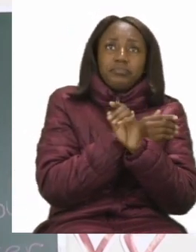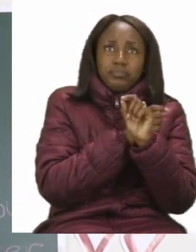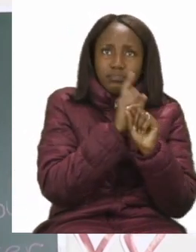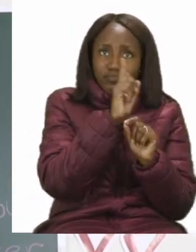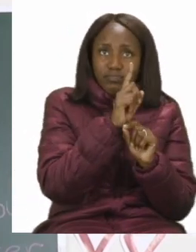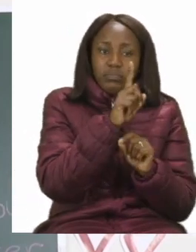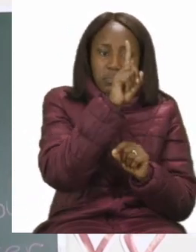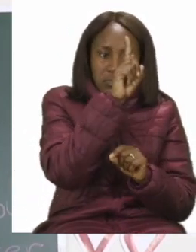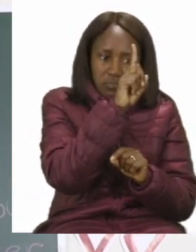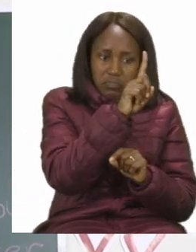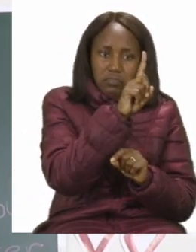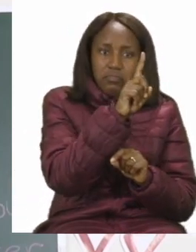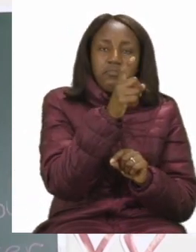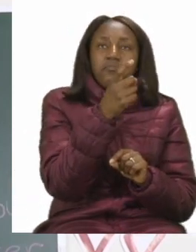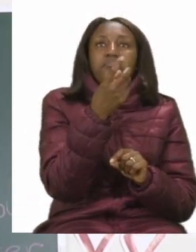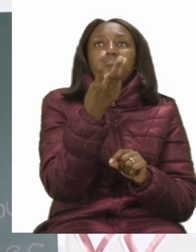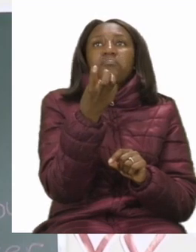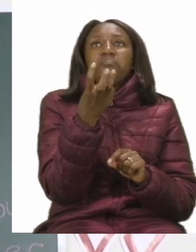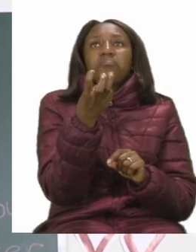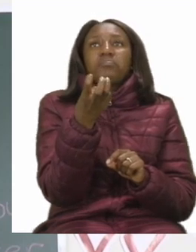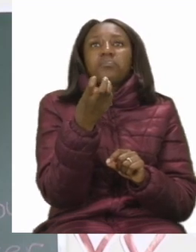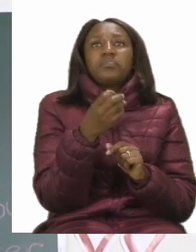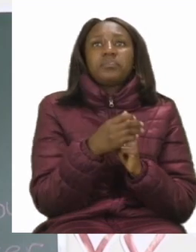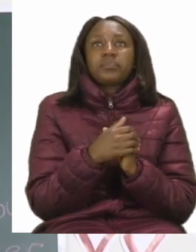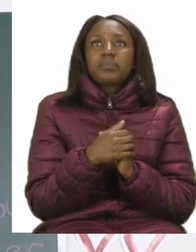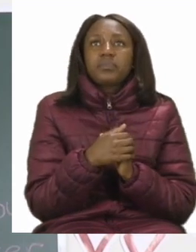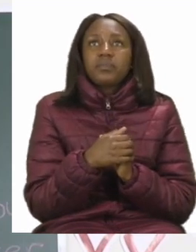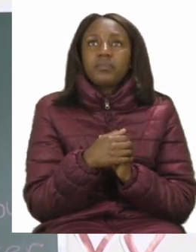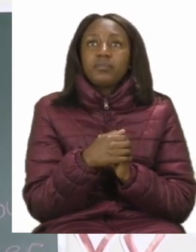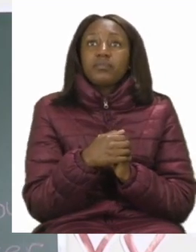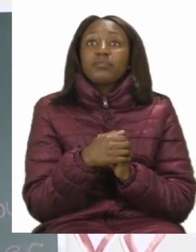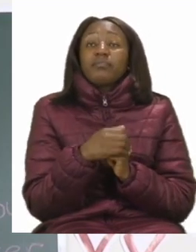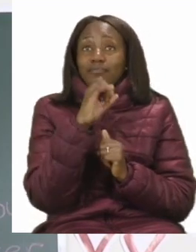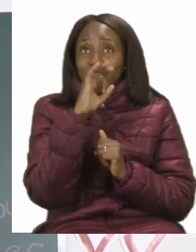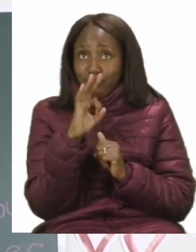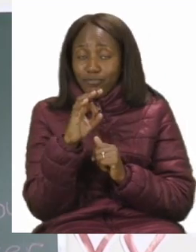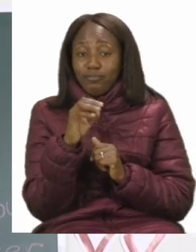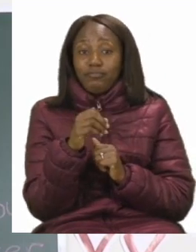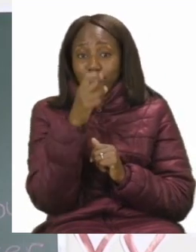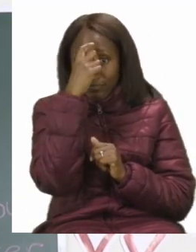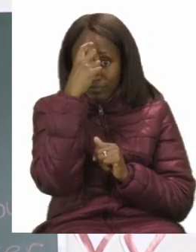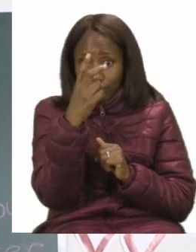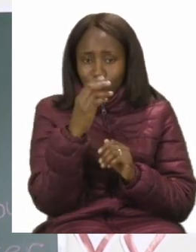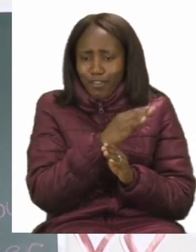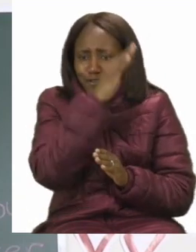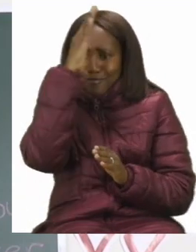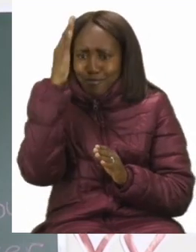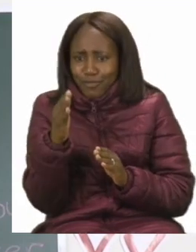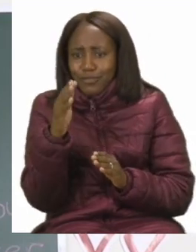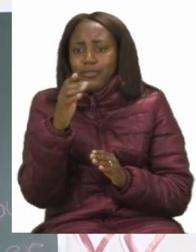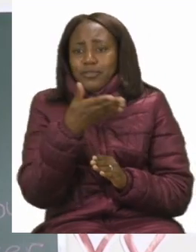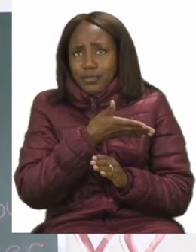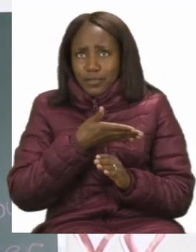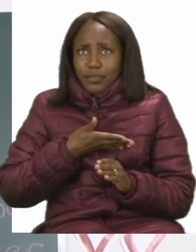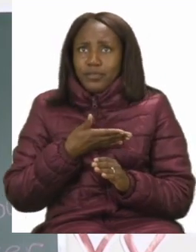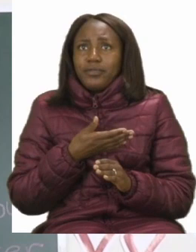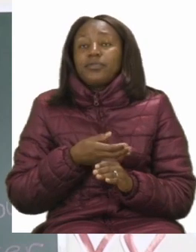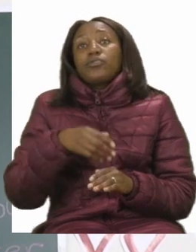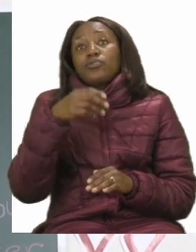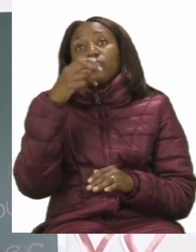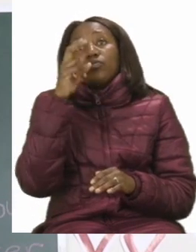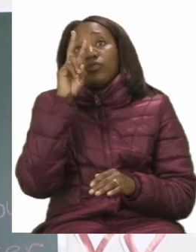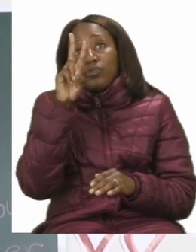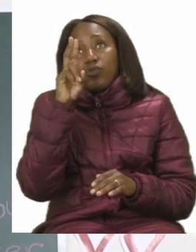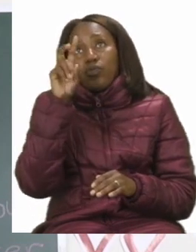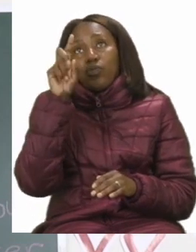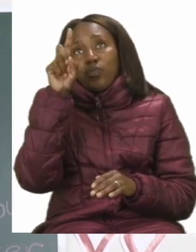1:30. And if we make it half an hour later than 2 o'clock, it will